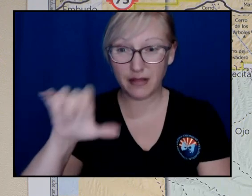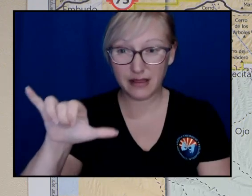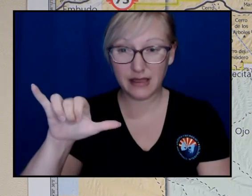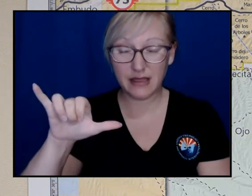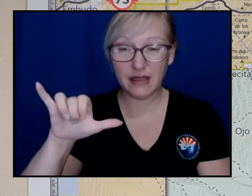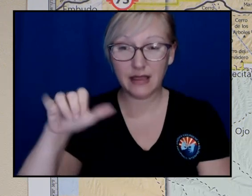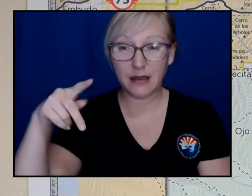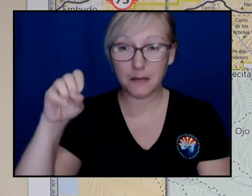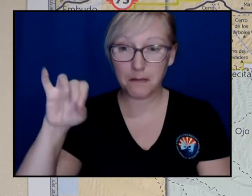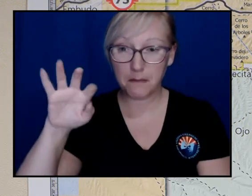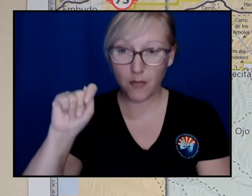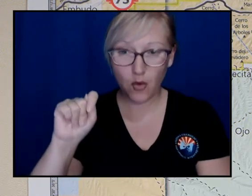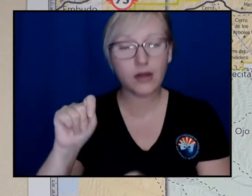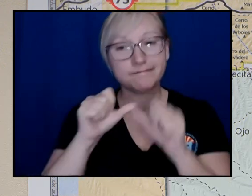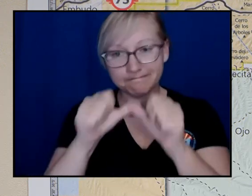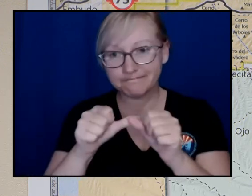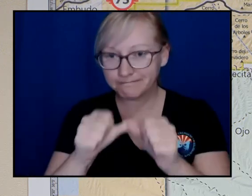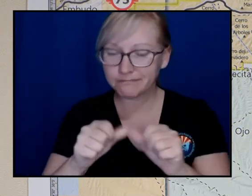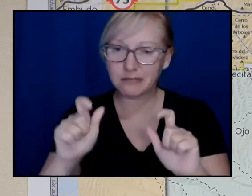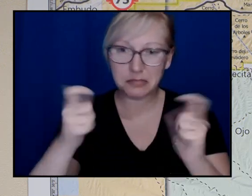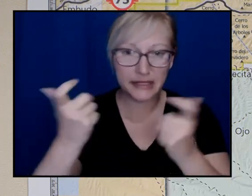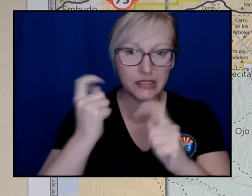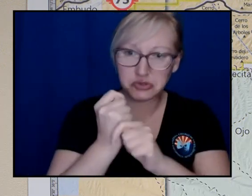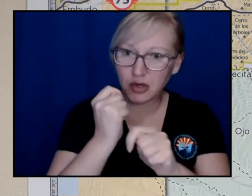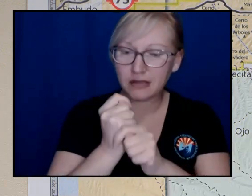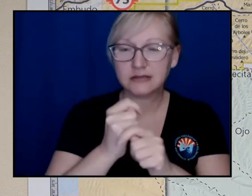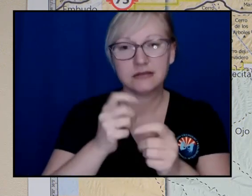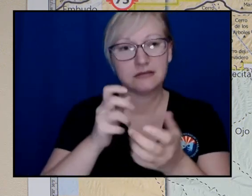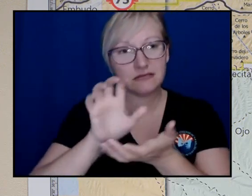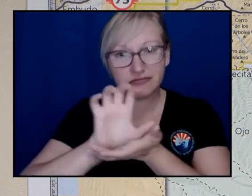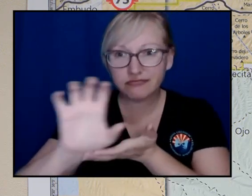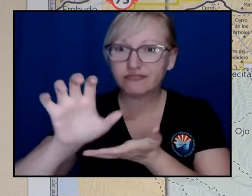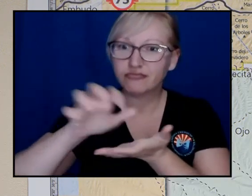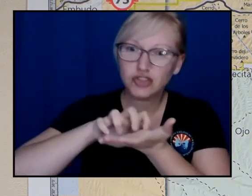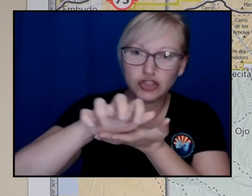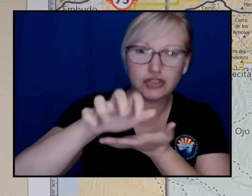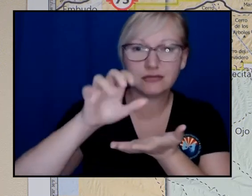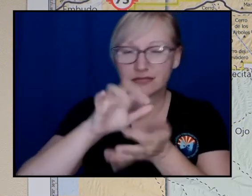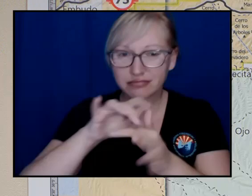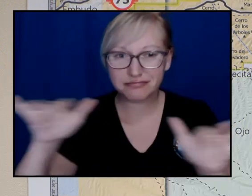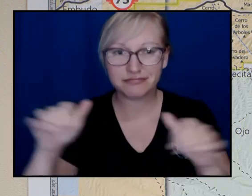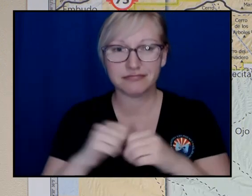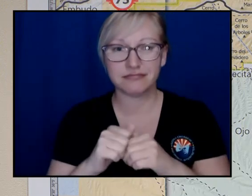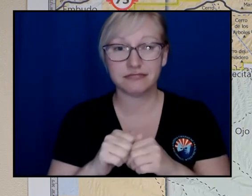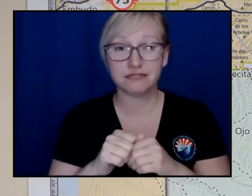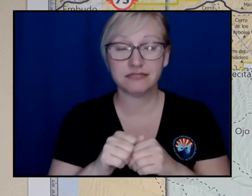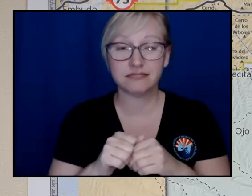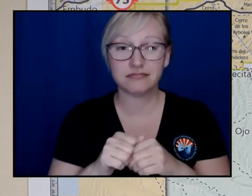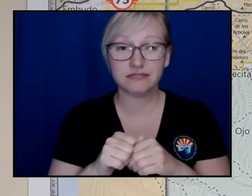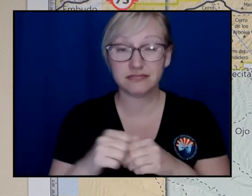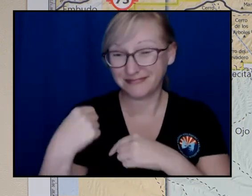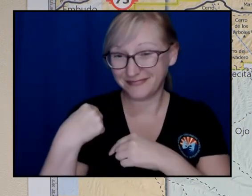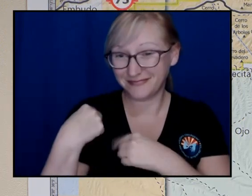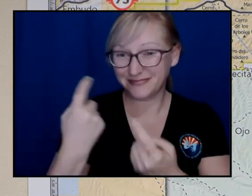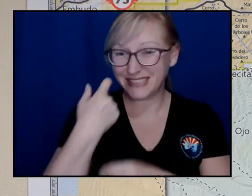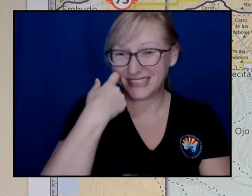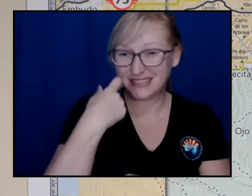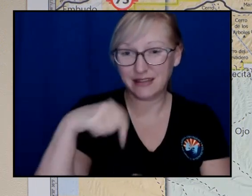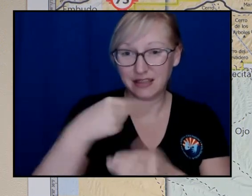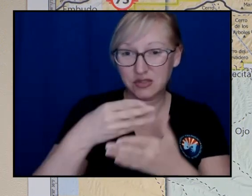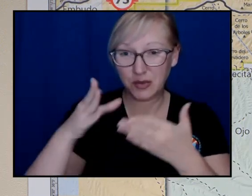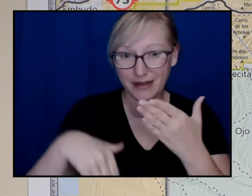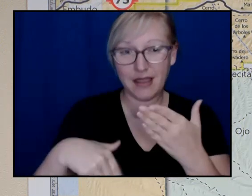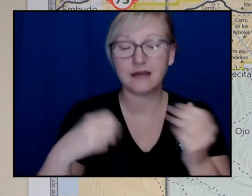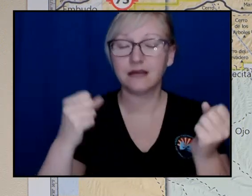to get that dozer line repaired as well. We've also throughout the weekend had a lot of public inputs that we've taken care of